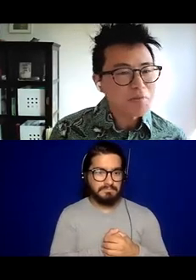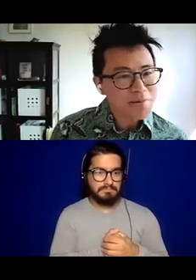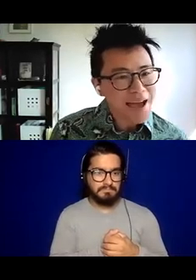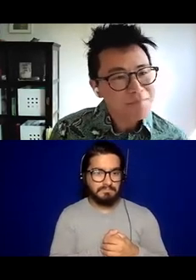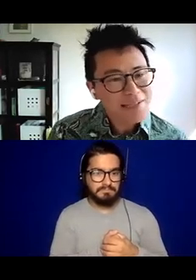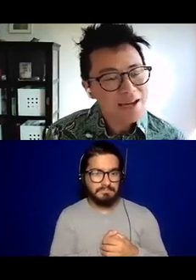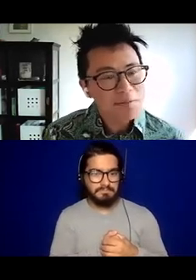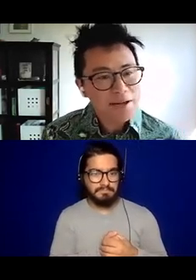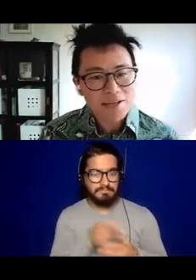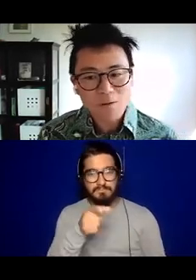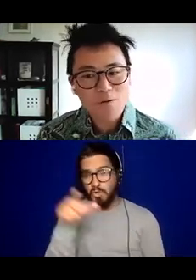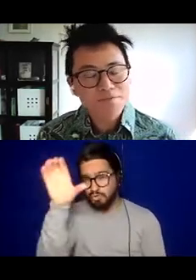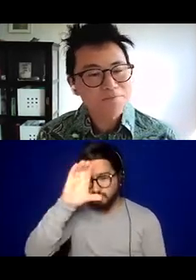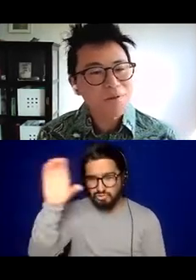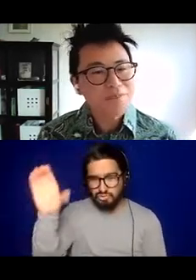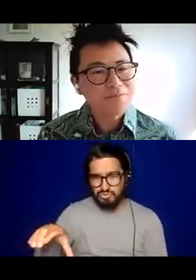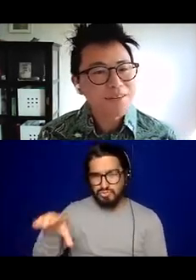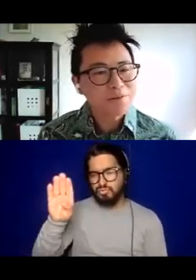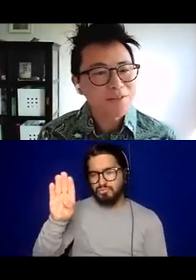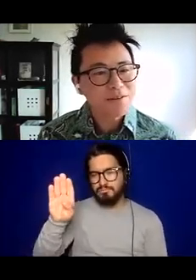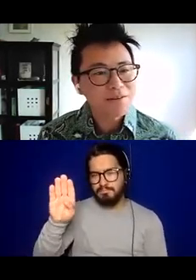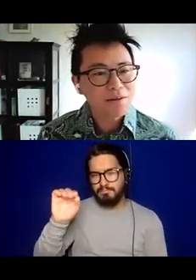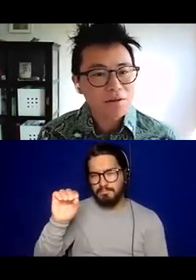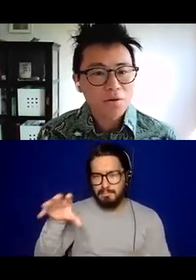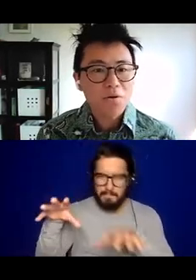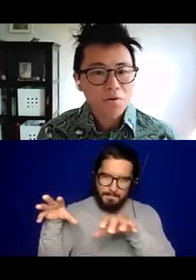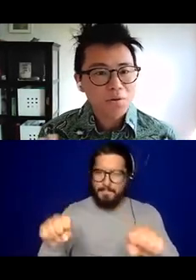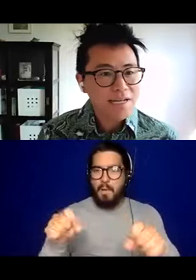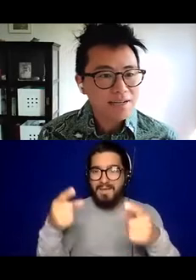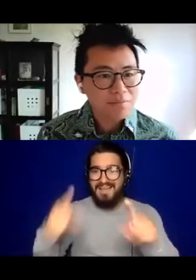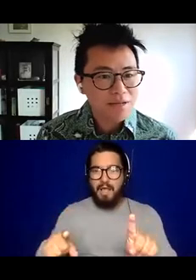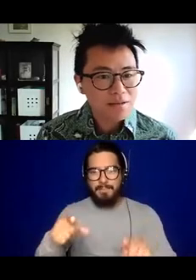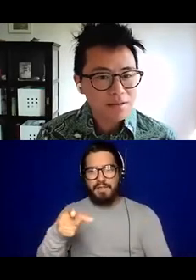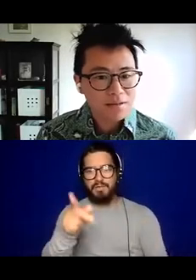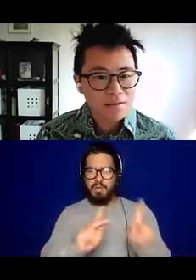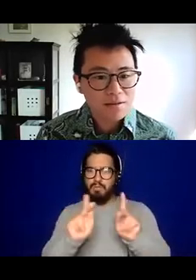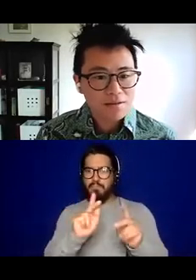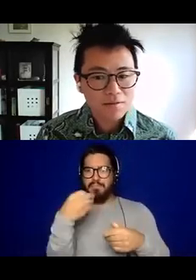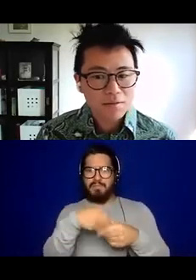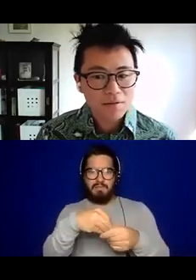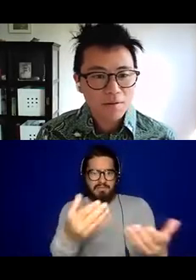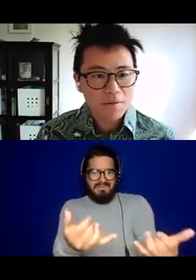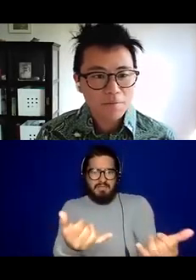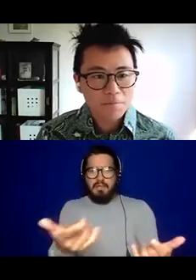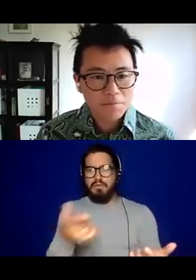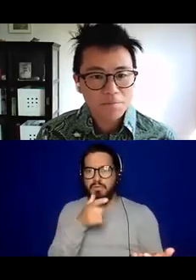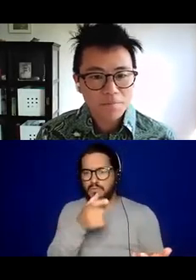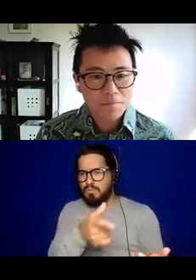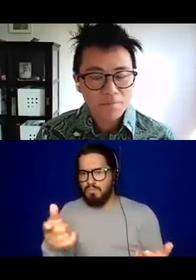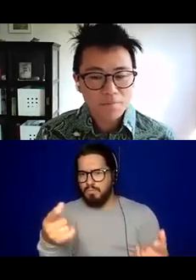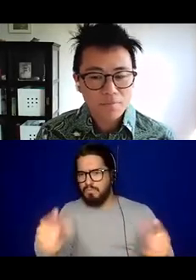Did Zoom bombing happen to anybody who was holding a meeting, who's here, or who attended a meeting?